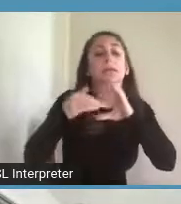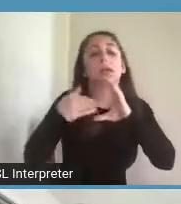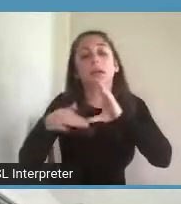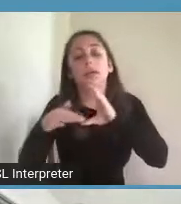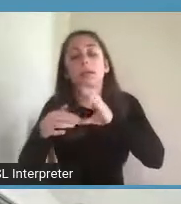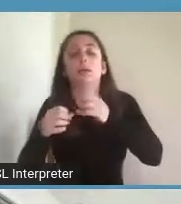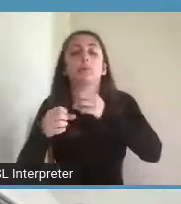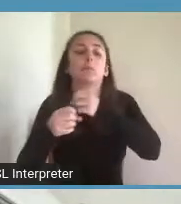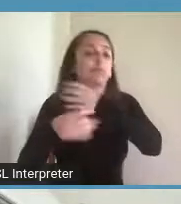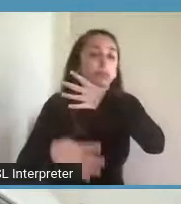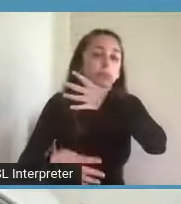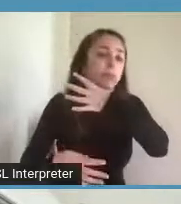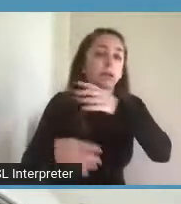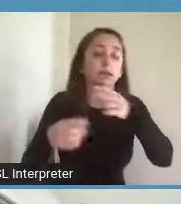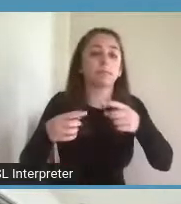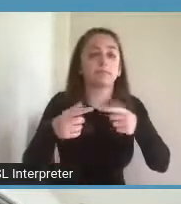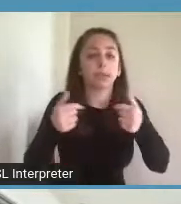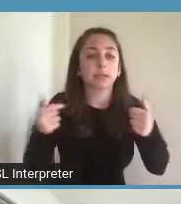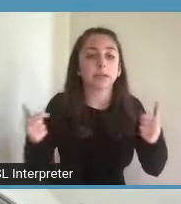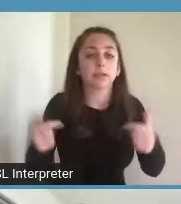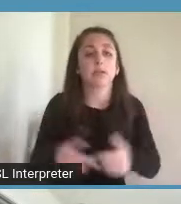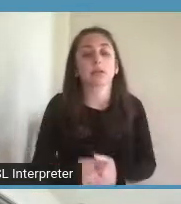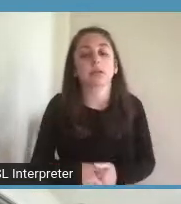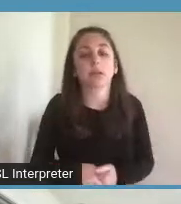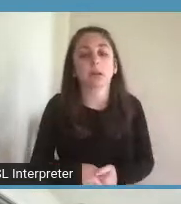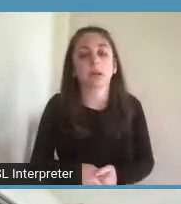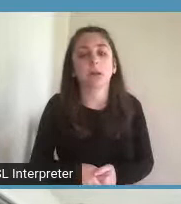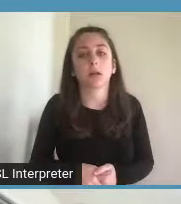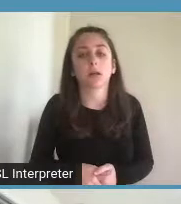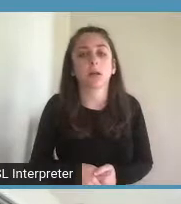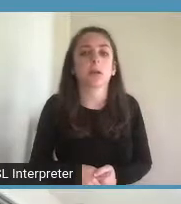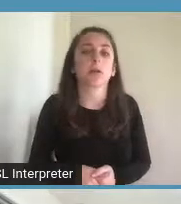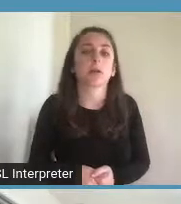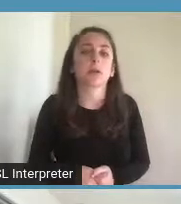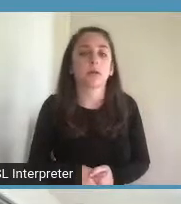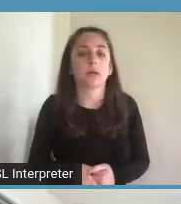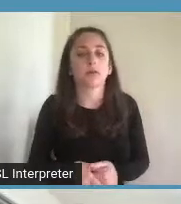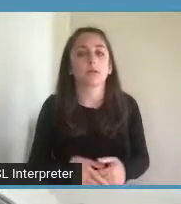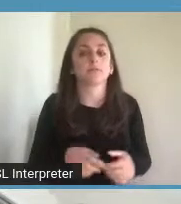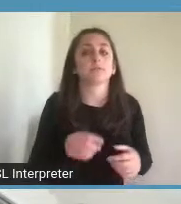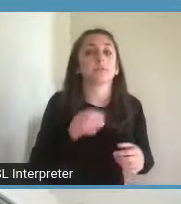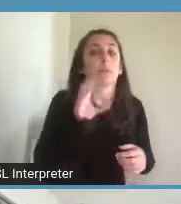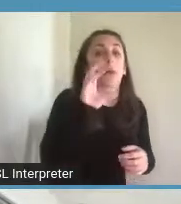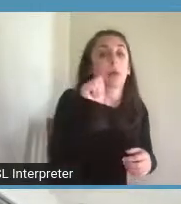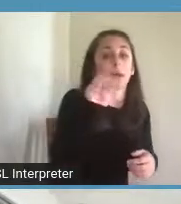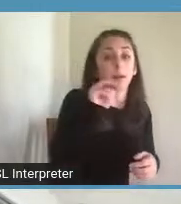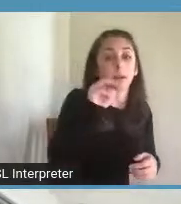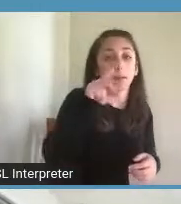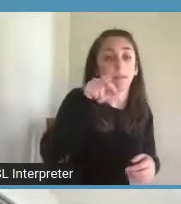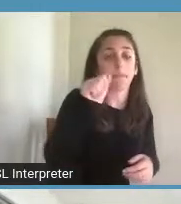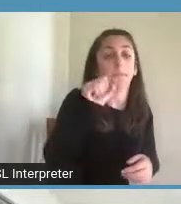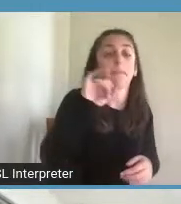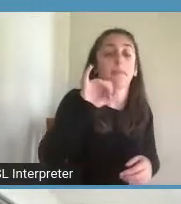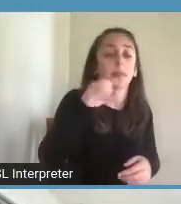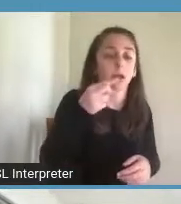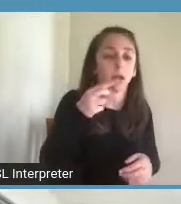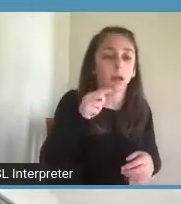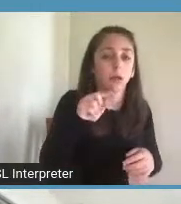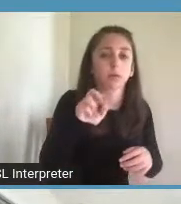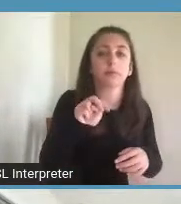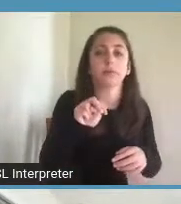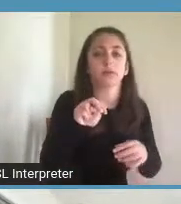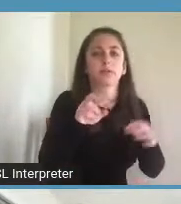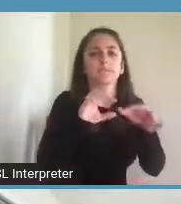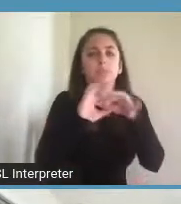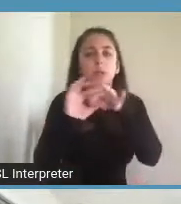helping me understand how my campaigns map to revenue. You can also do this with other types of calls to